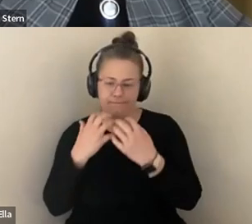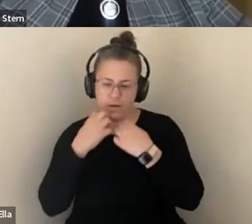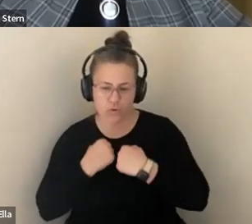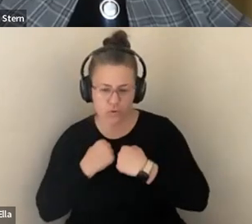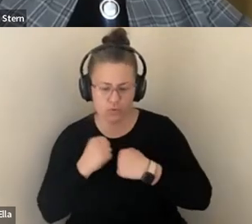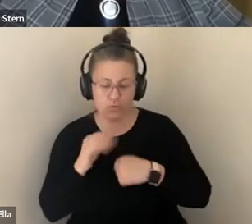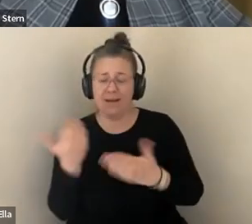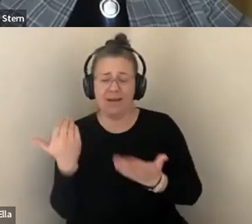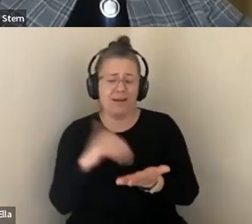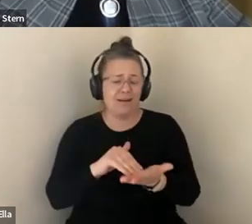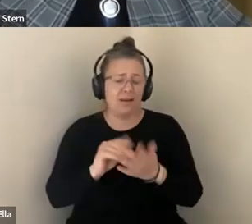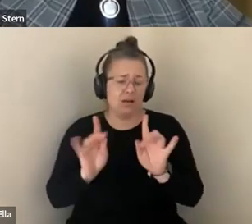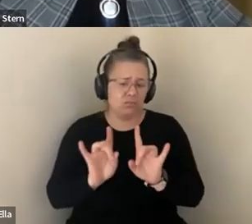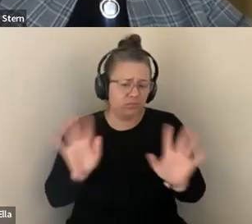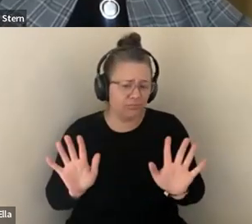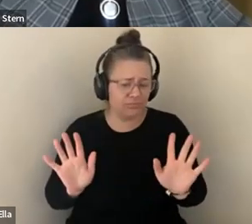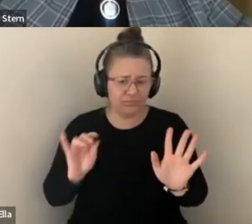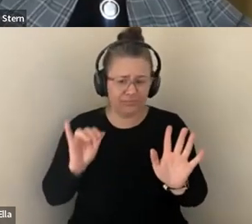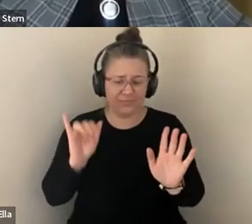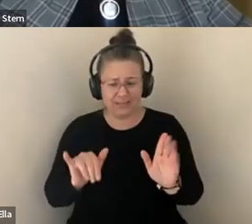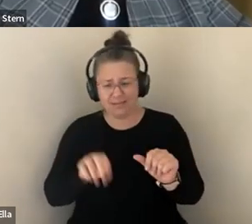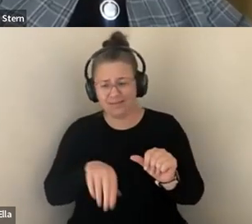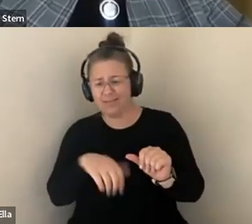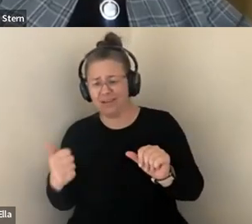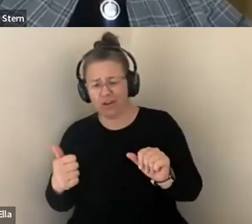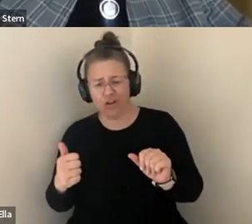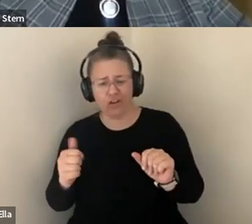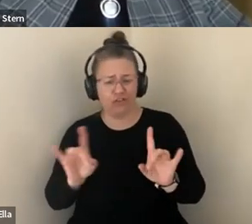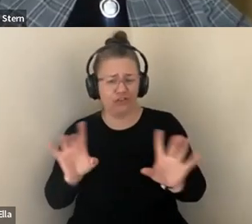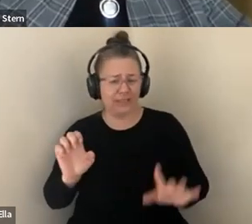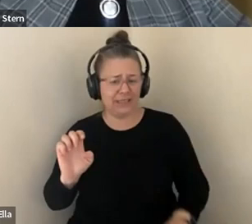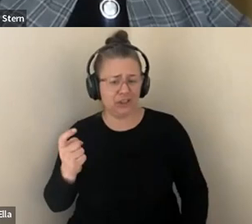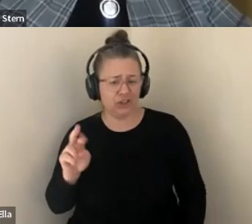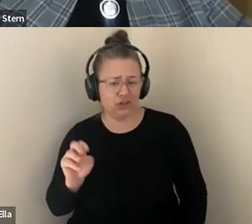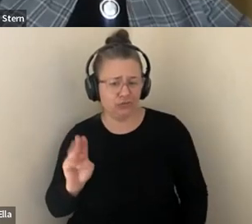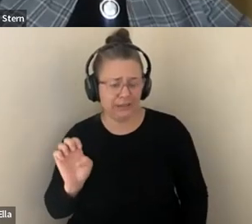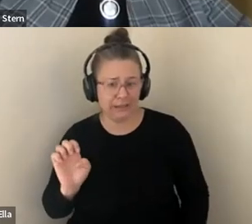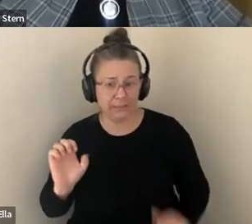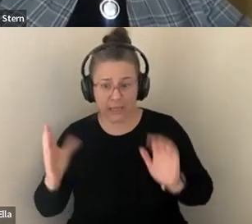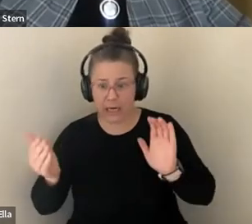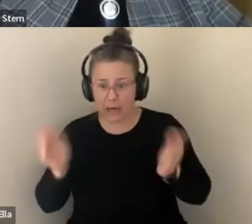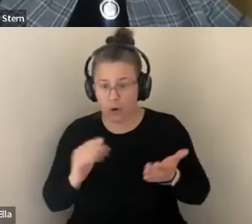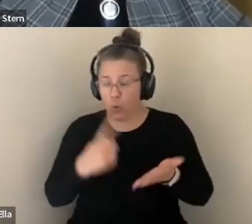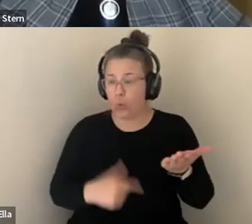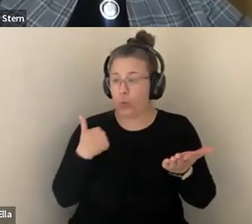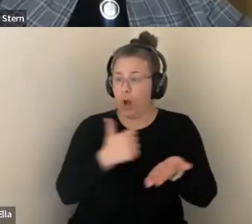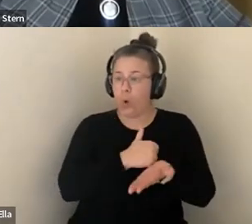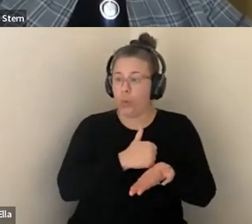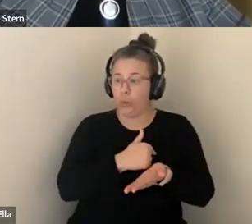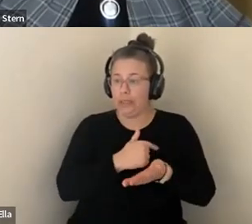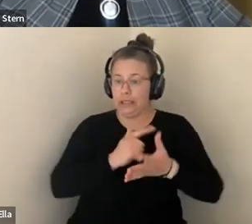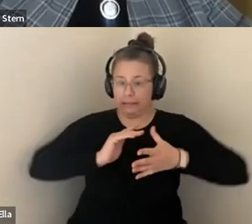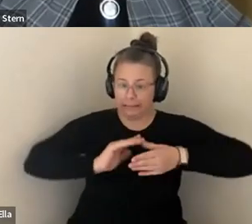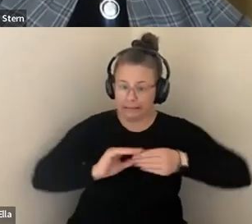so dramatically the other extreme than what we said we were doing with all of this technology, which is to enhance